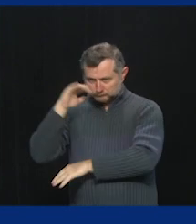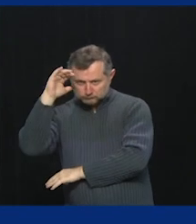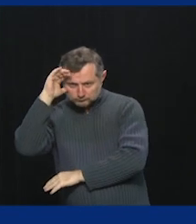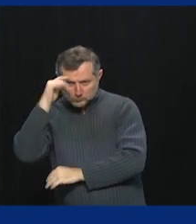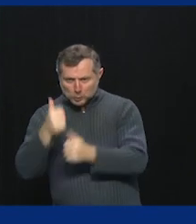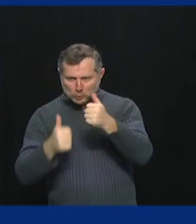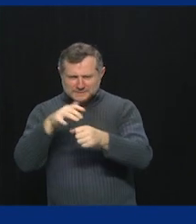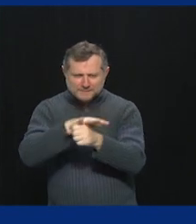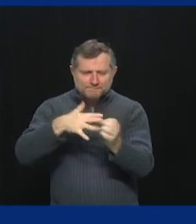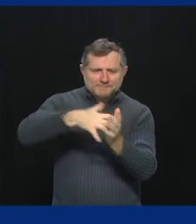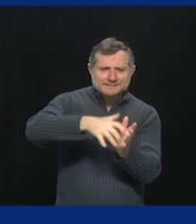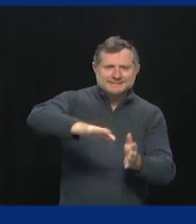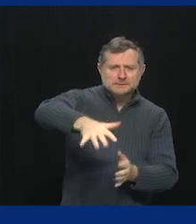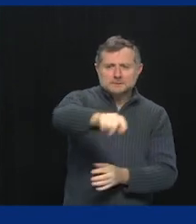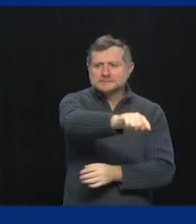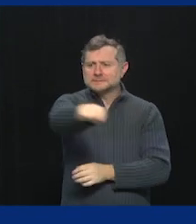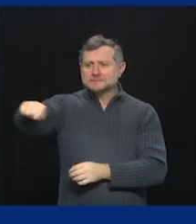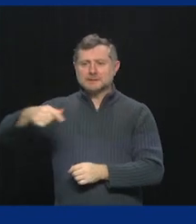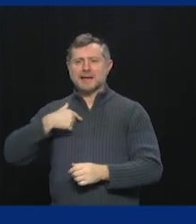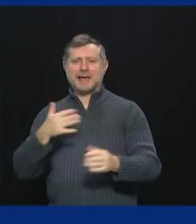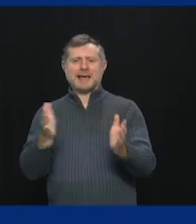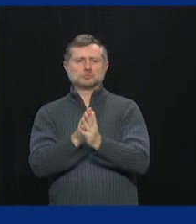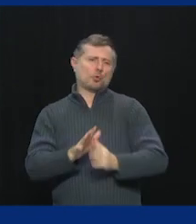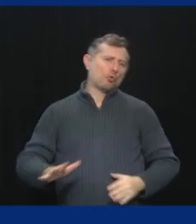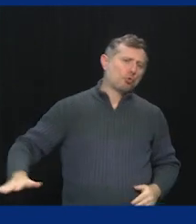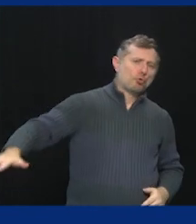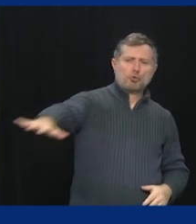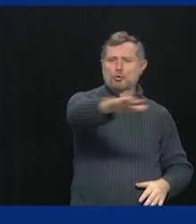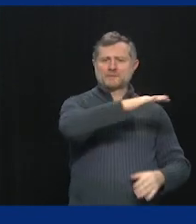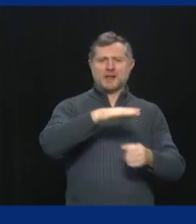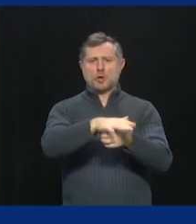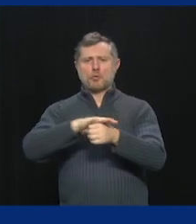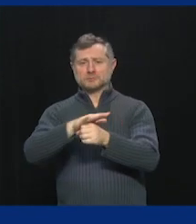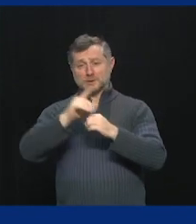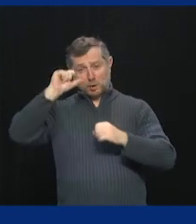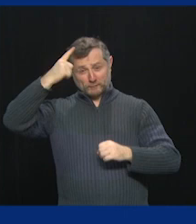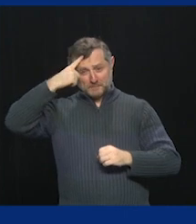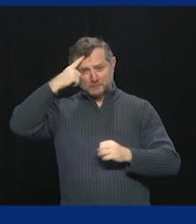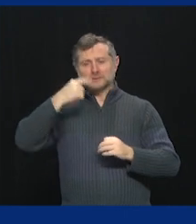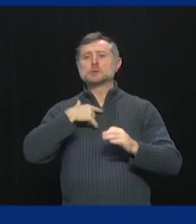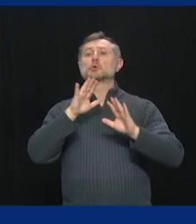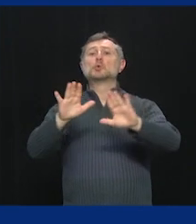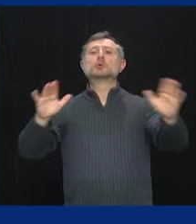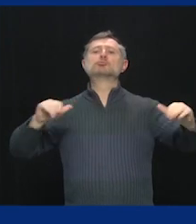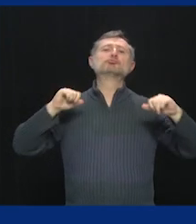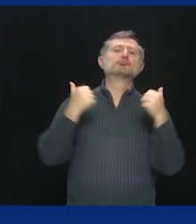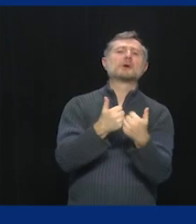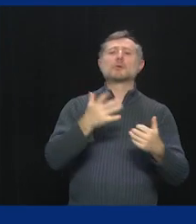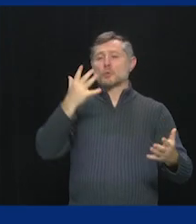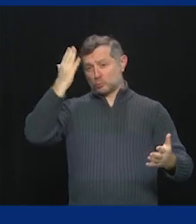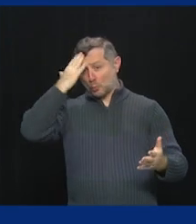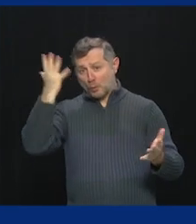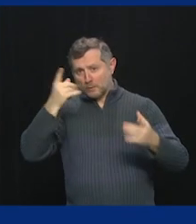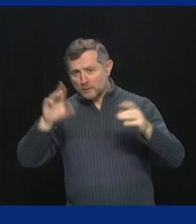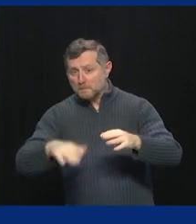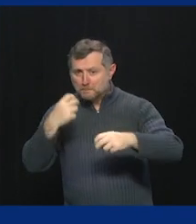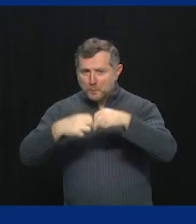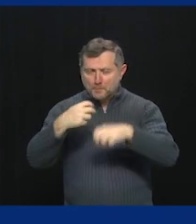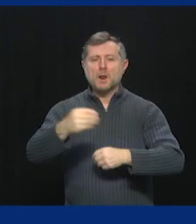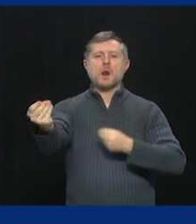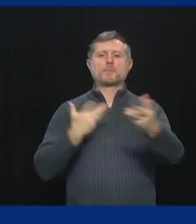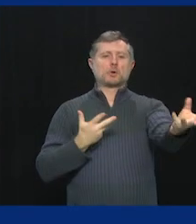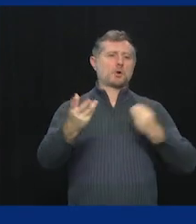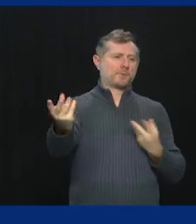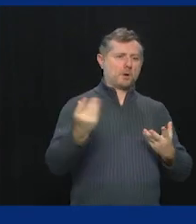I'm asking all of our local elected officials, tell me where the challenges are. Tell me what you know could happen in a week from now if the same weather